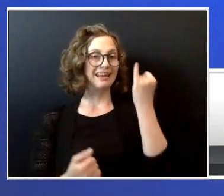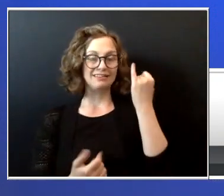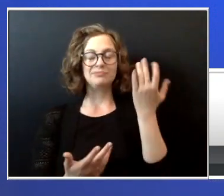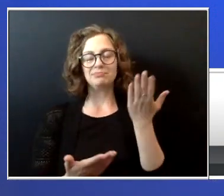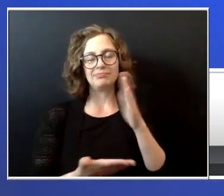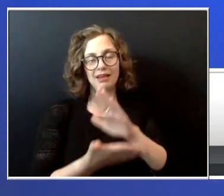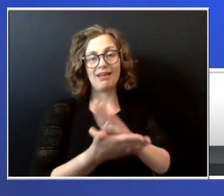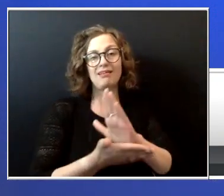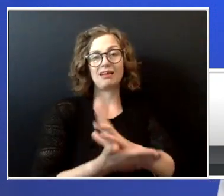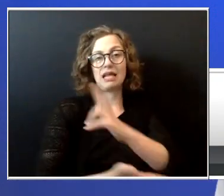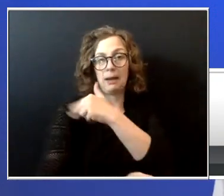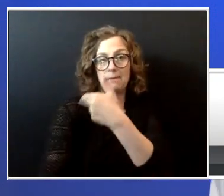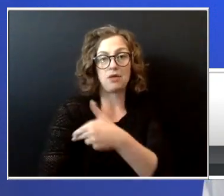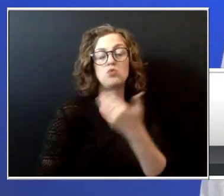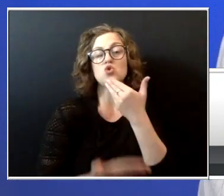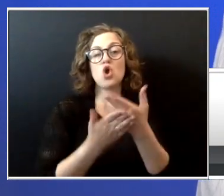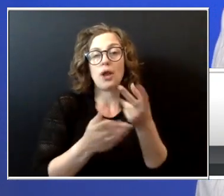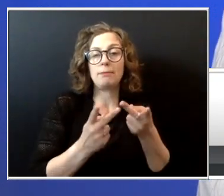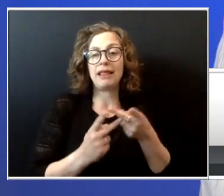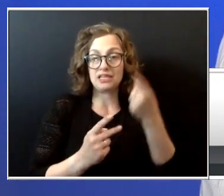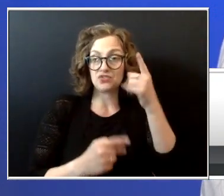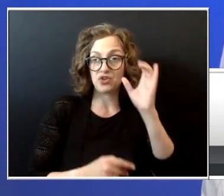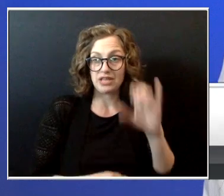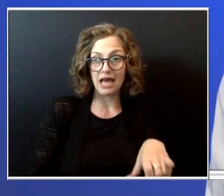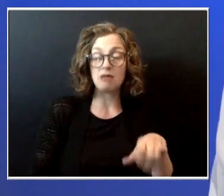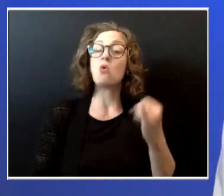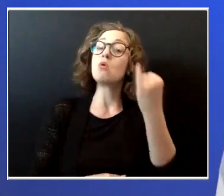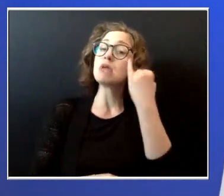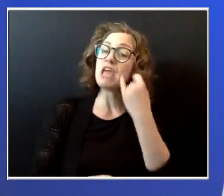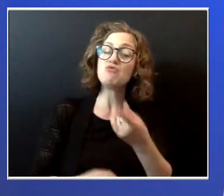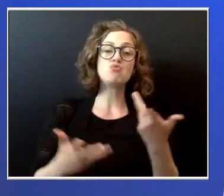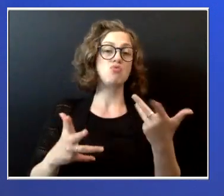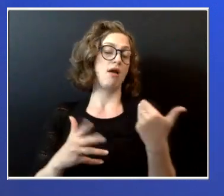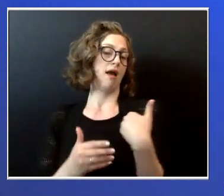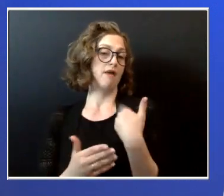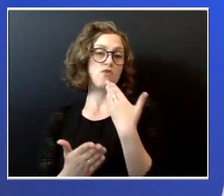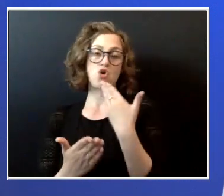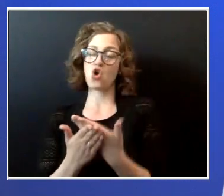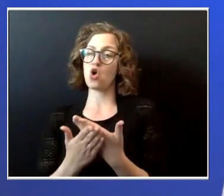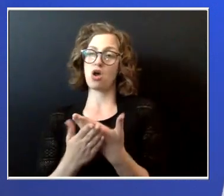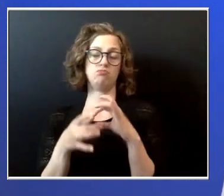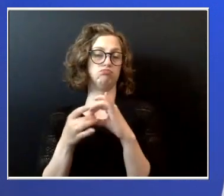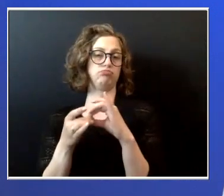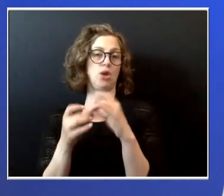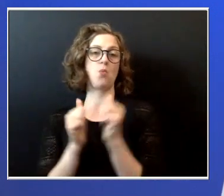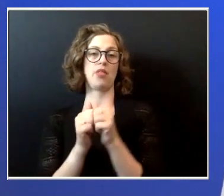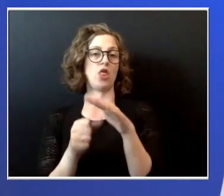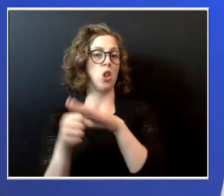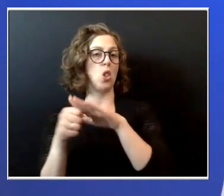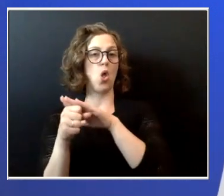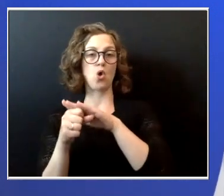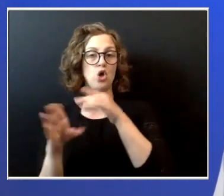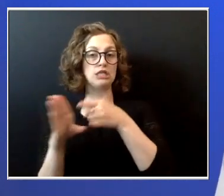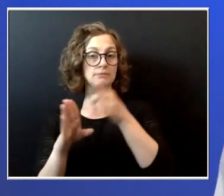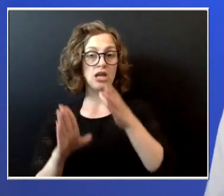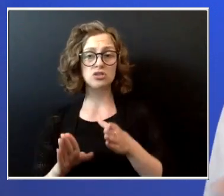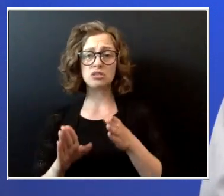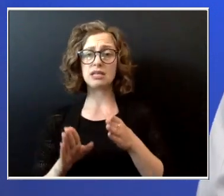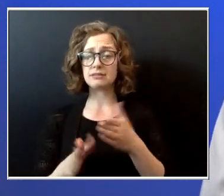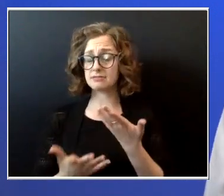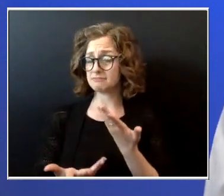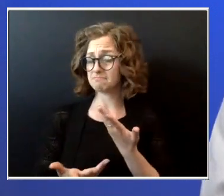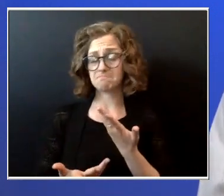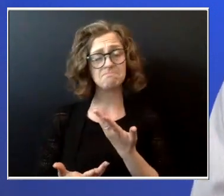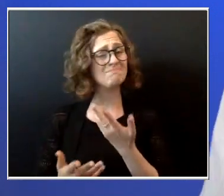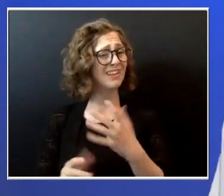tinnitus experience or credentials, I think that's a great option too. The main thing with Lenire is just